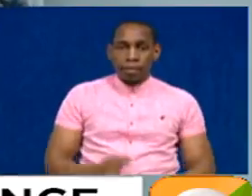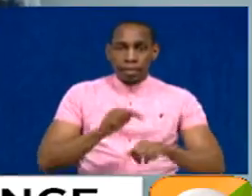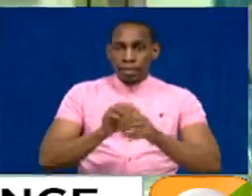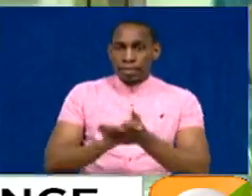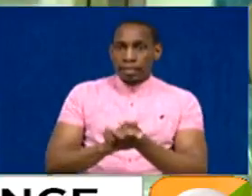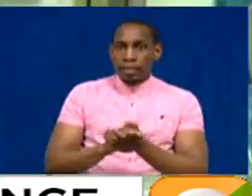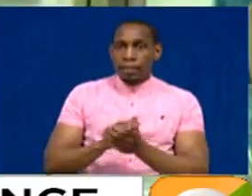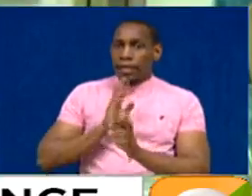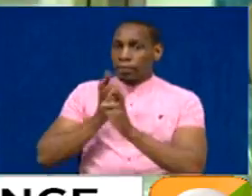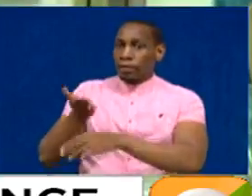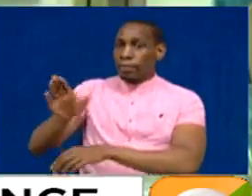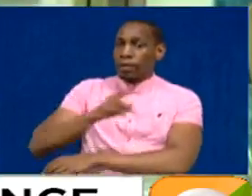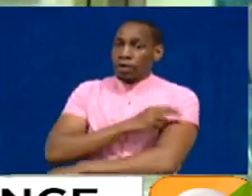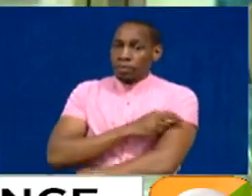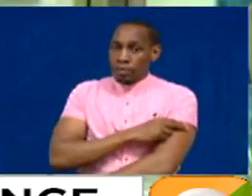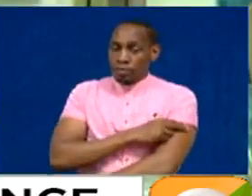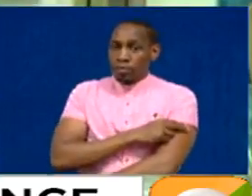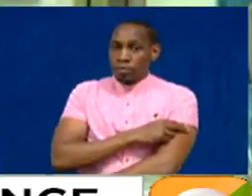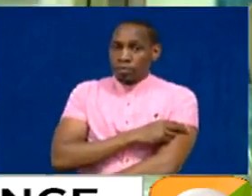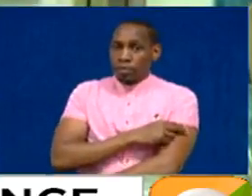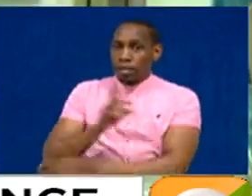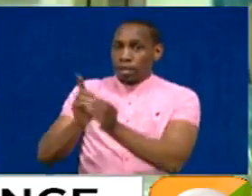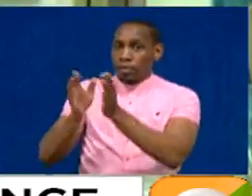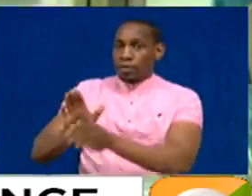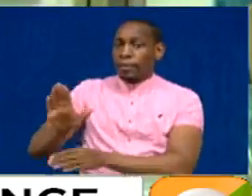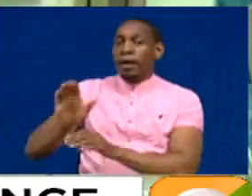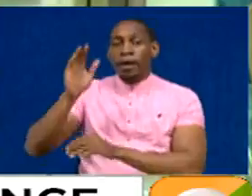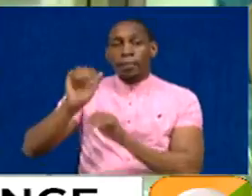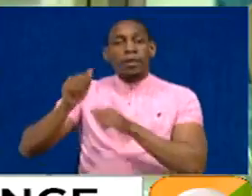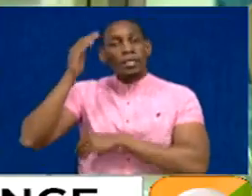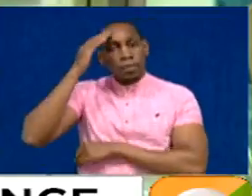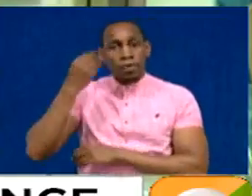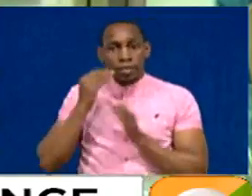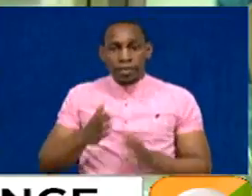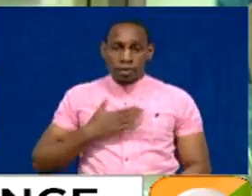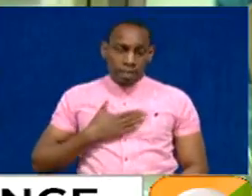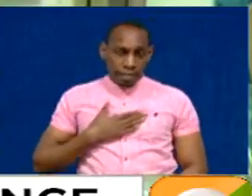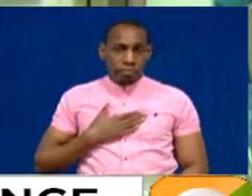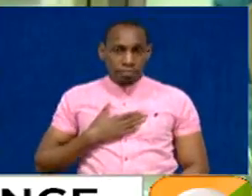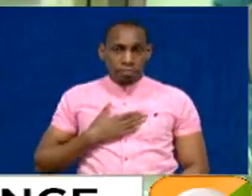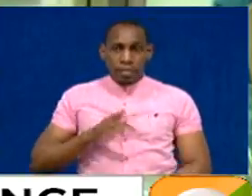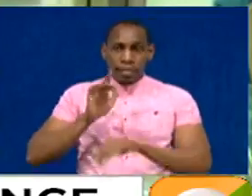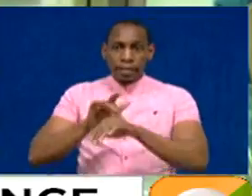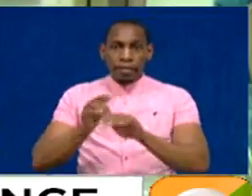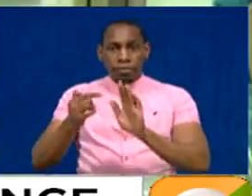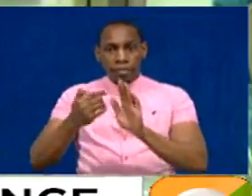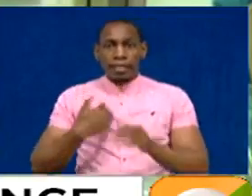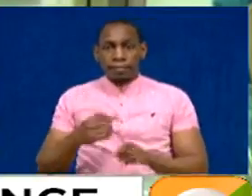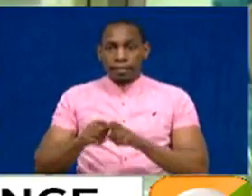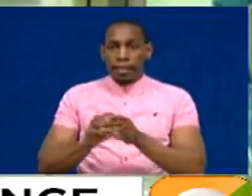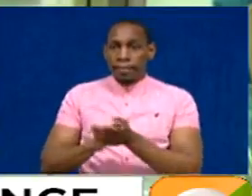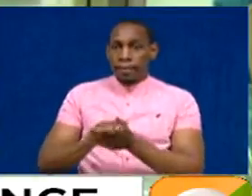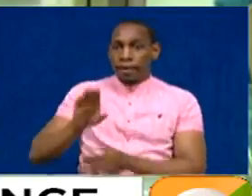we send this report back to the hospital, the doctor can know my patient has this infection by this